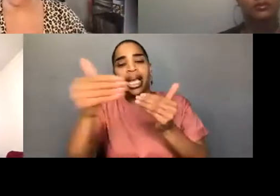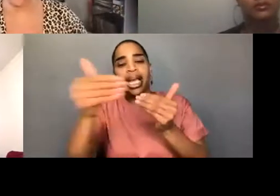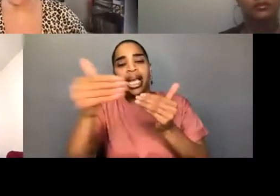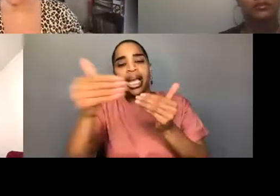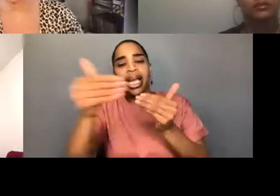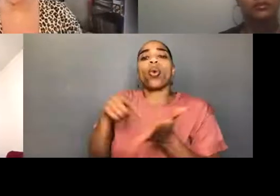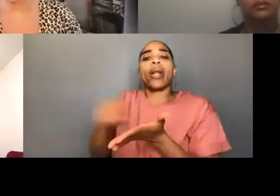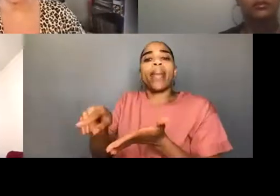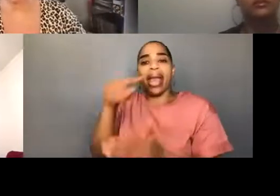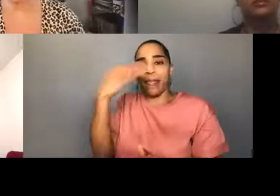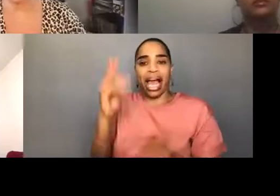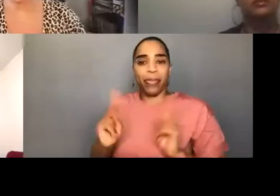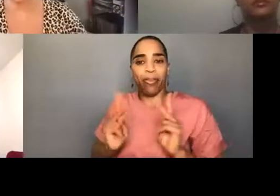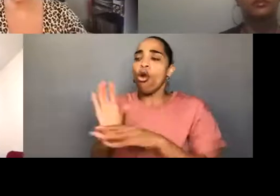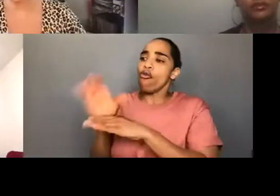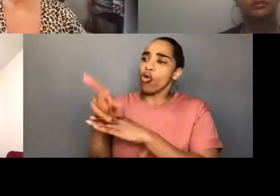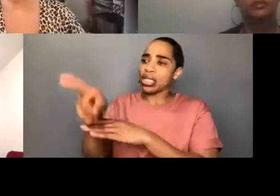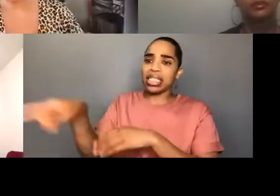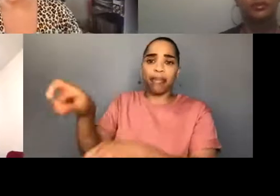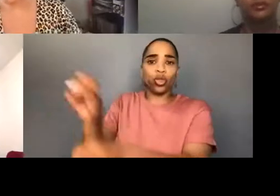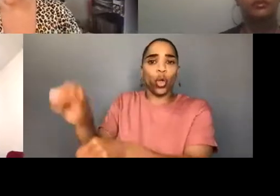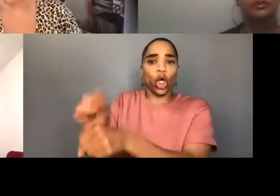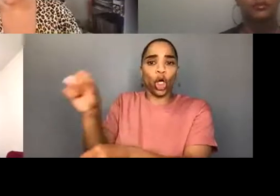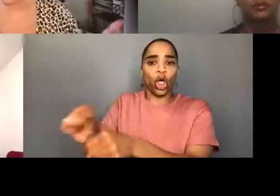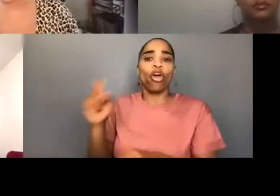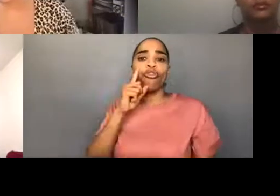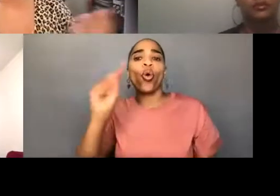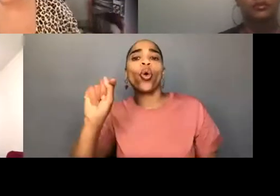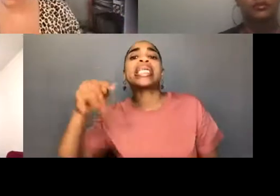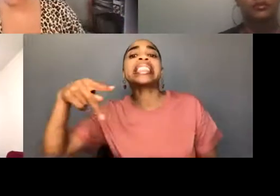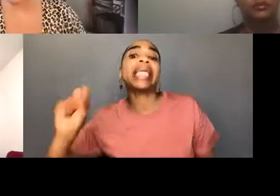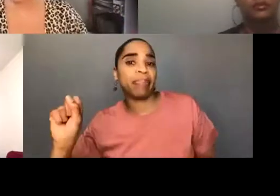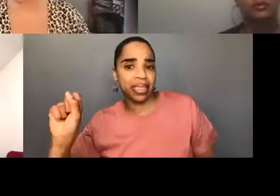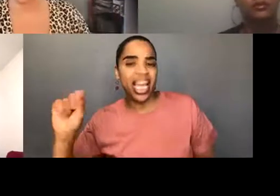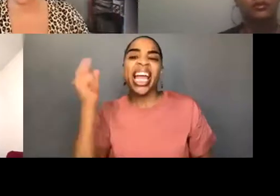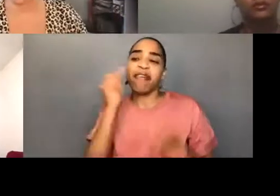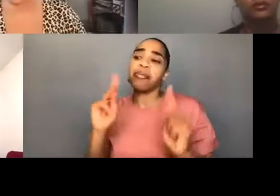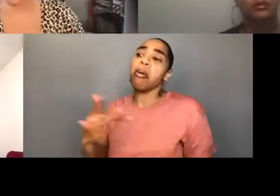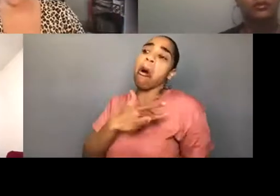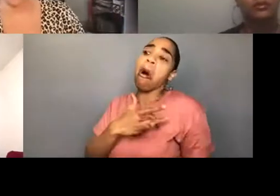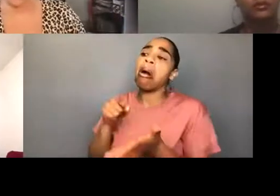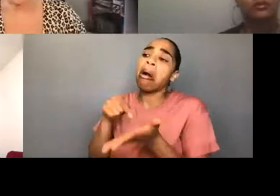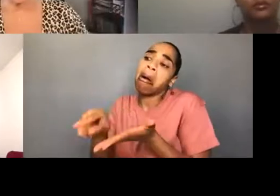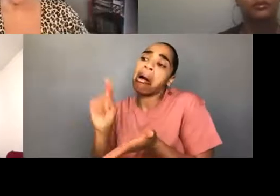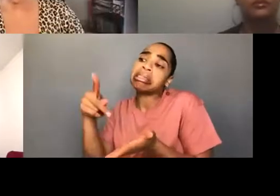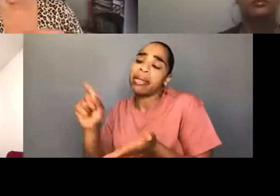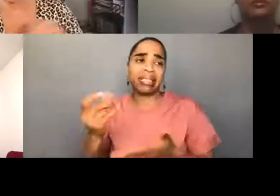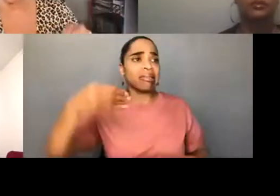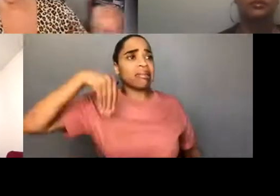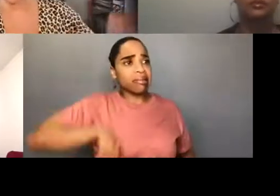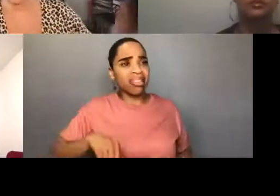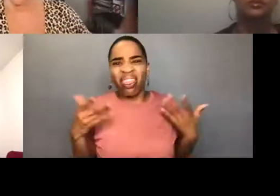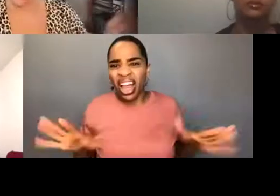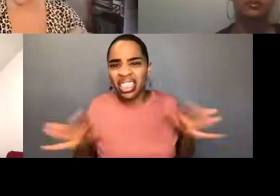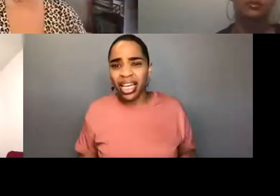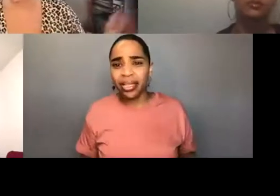Black people wages, but to force them to work at the charity of the people whom they were serving. So we